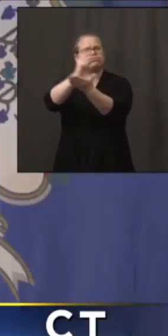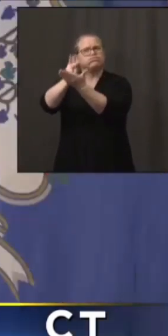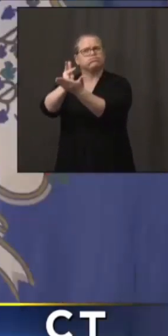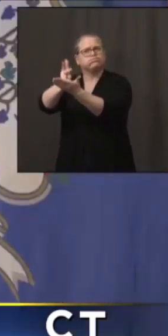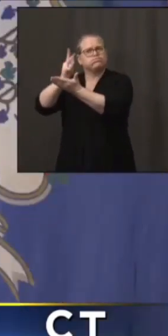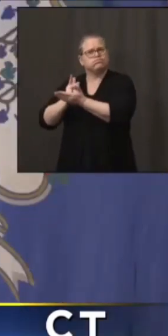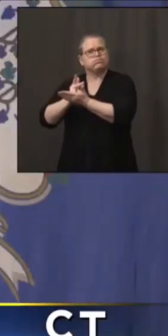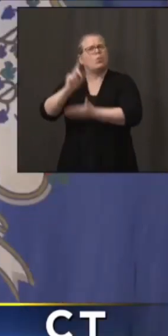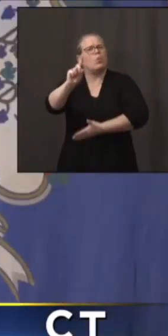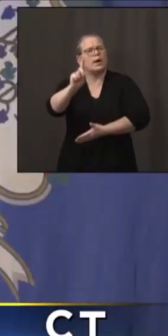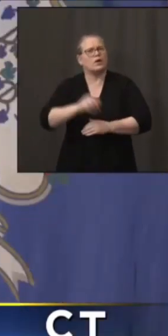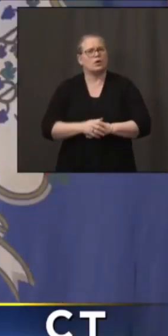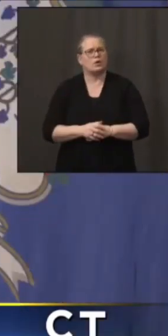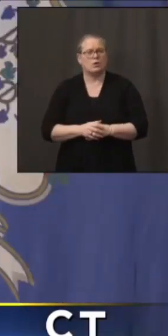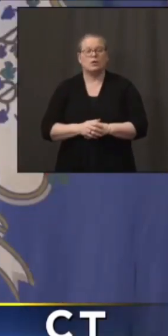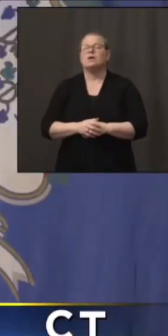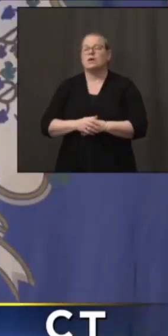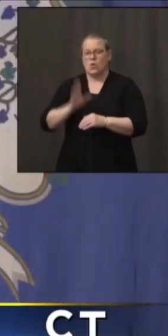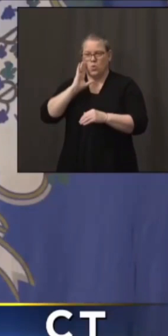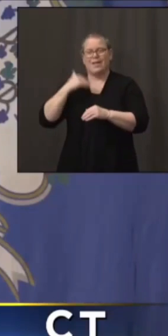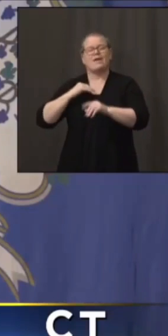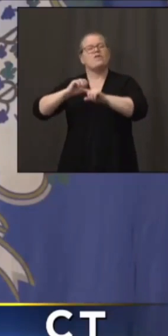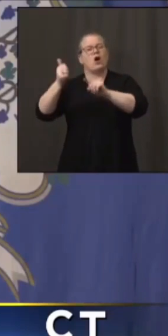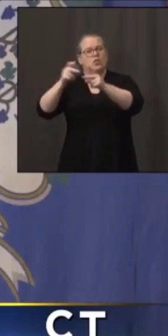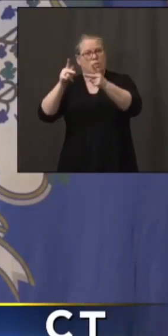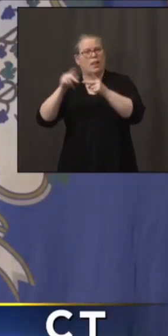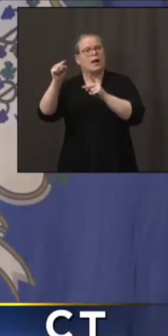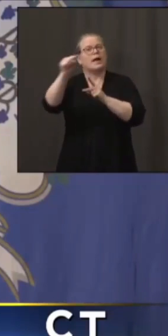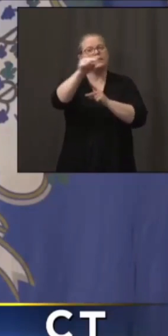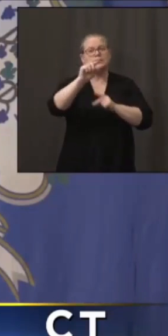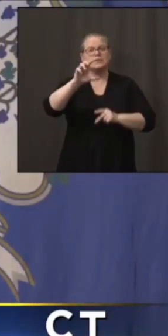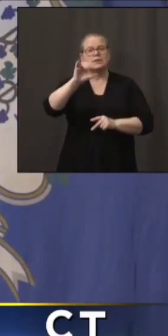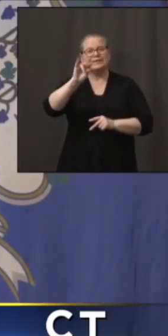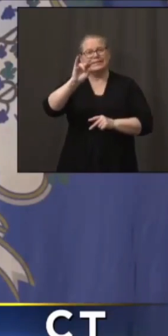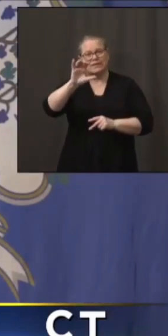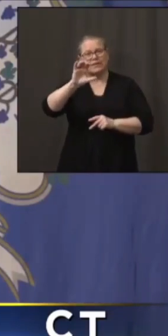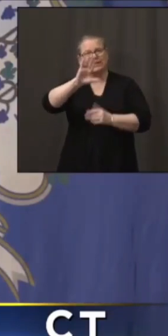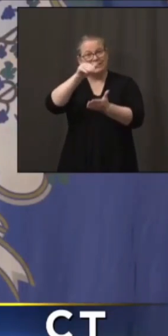the state. I also mentioned the Civic Center with Hartford Health.